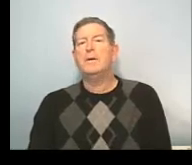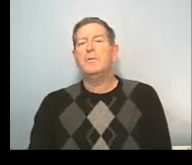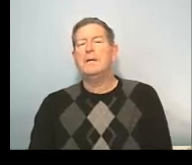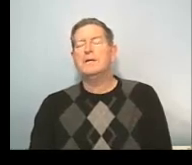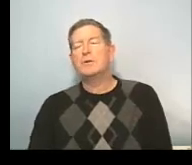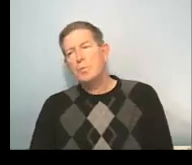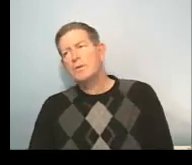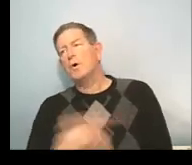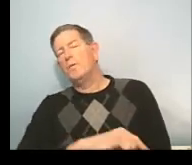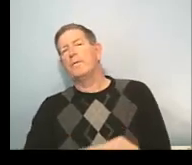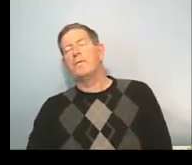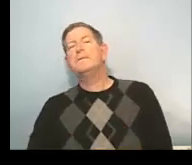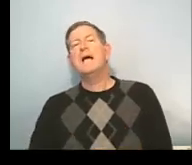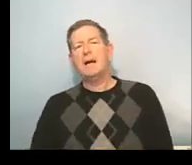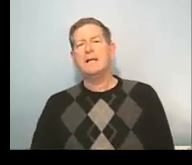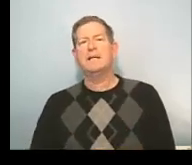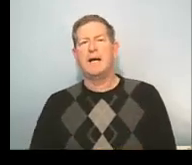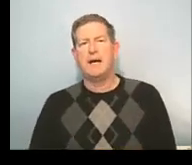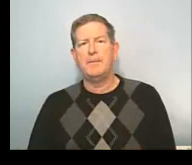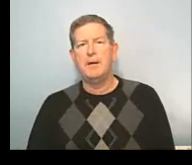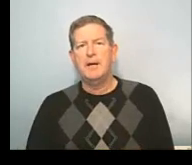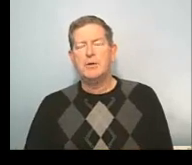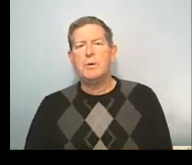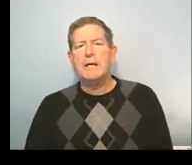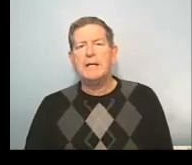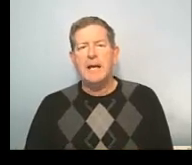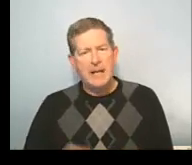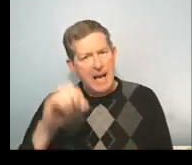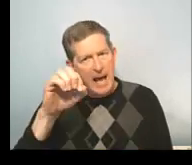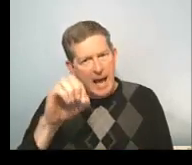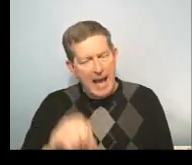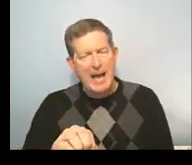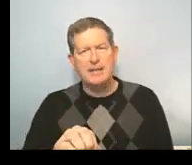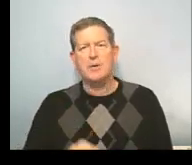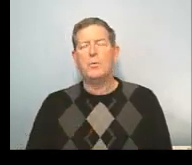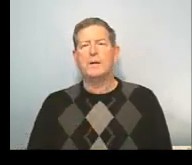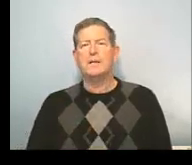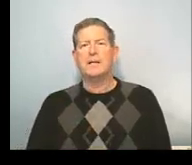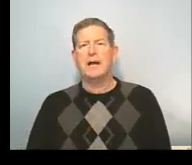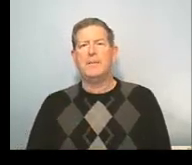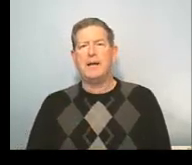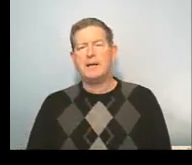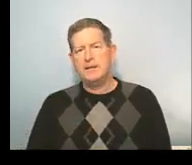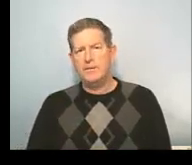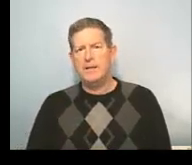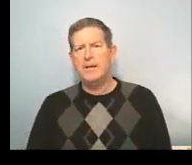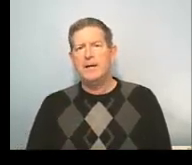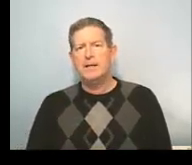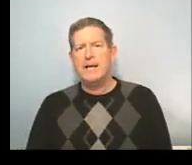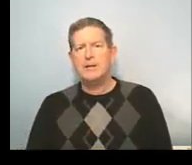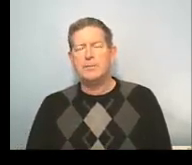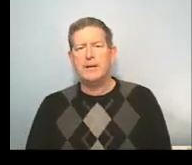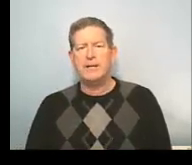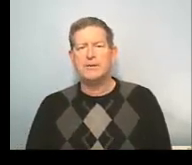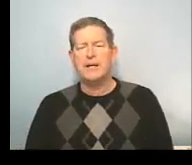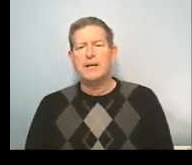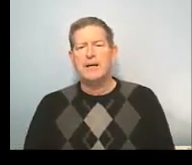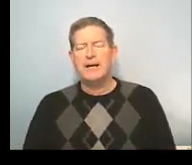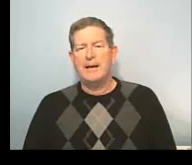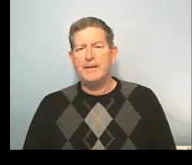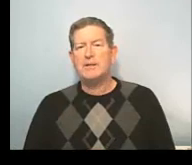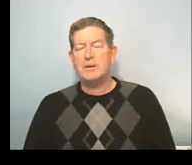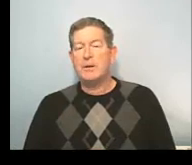And now we switch over from telling time to indicating at what time an activity takes